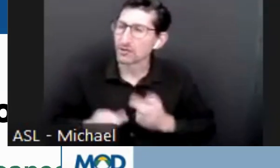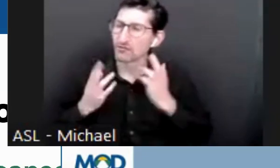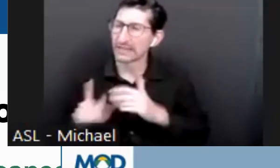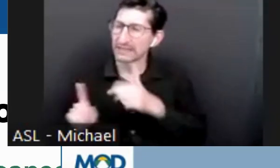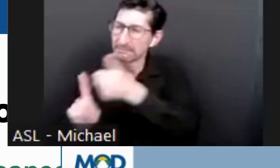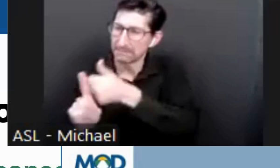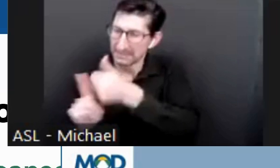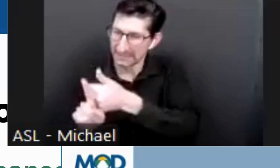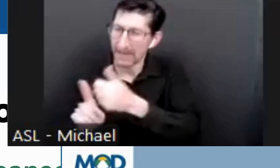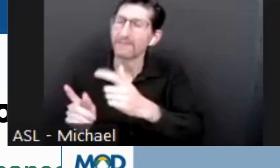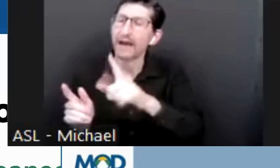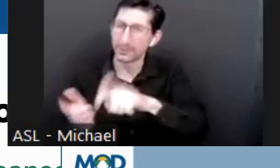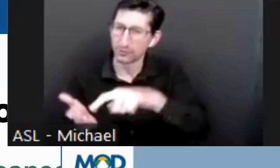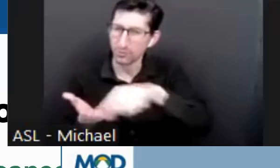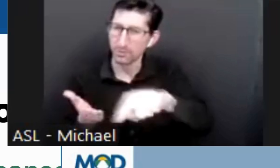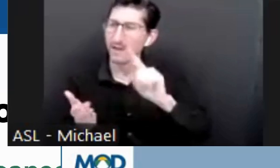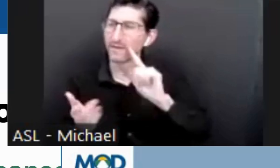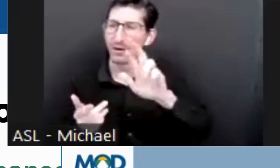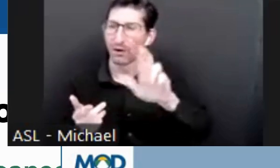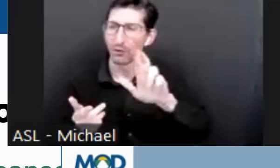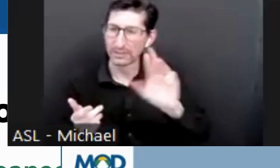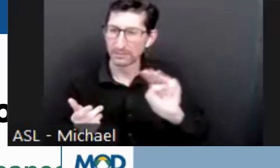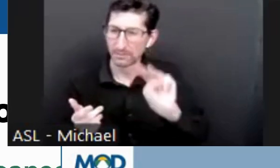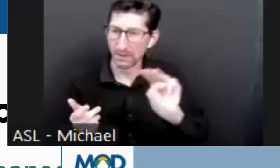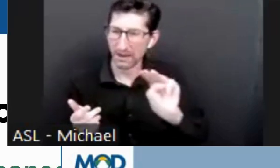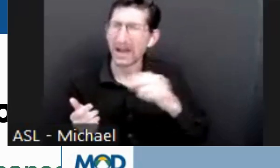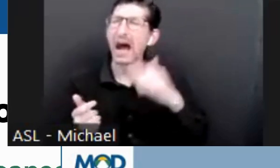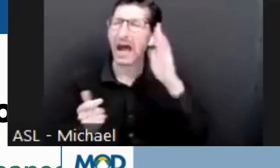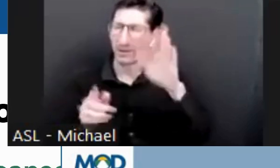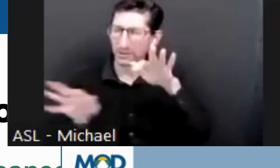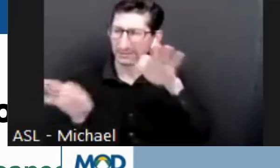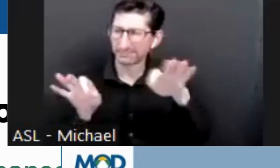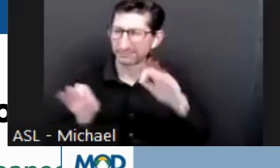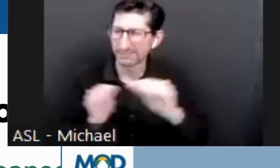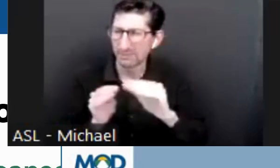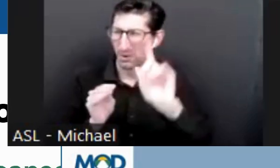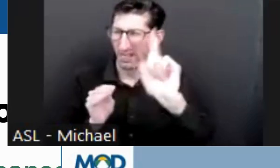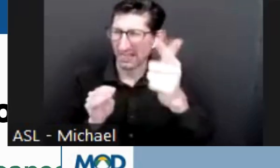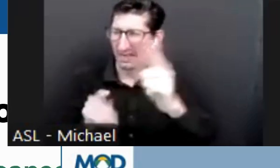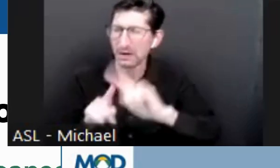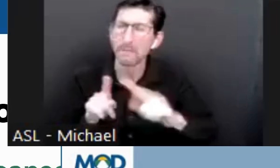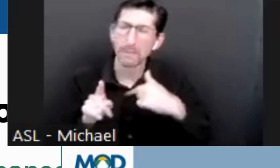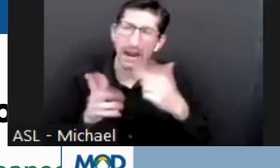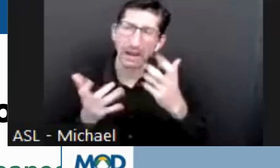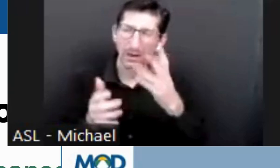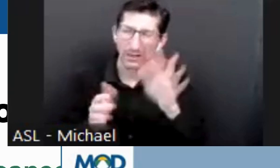reasonable modification. And we're going to get to those particulars later. I just want to mention that.